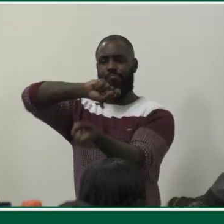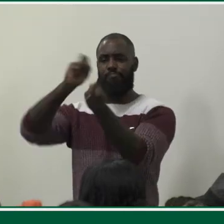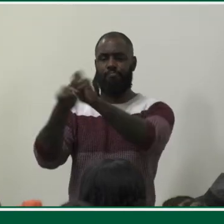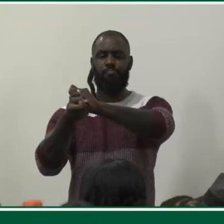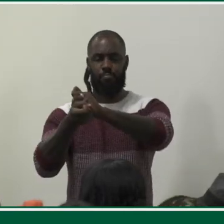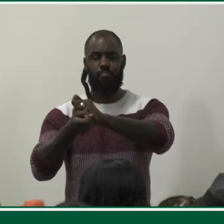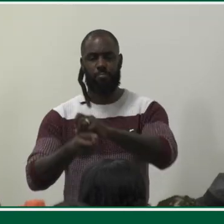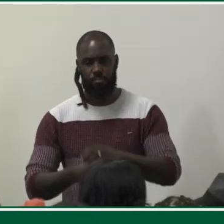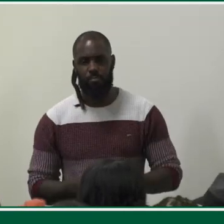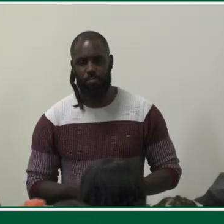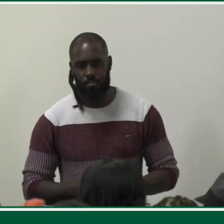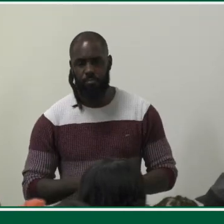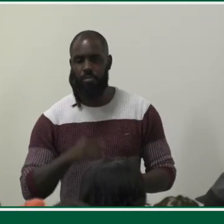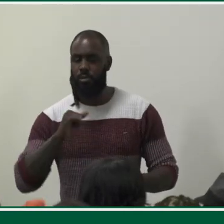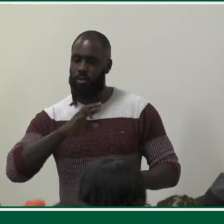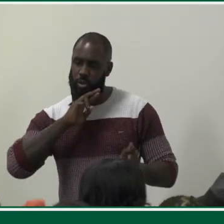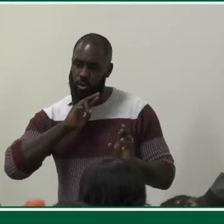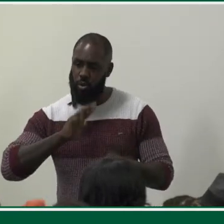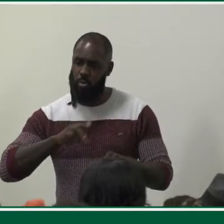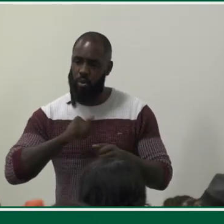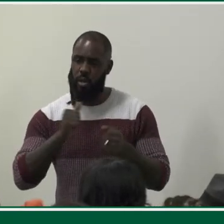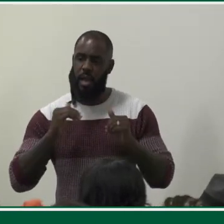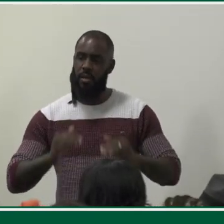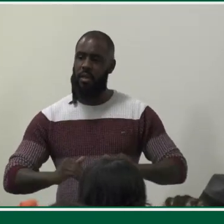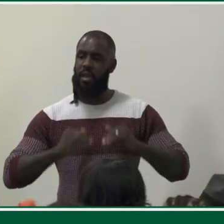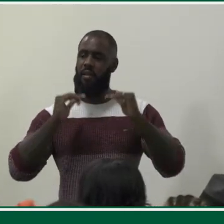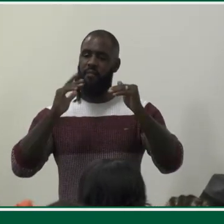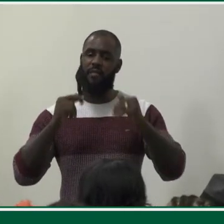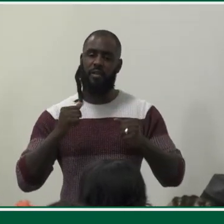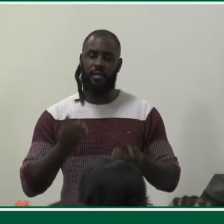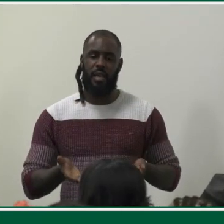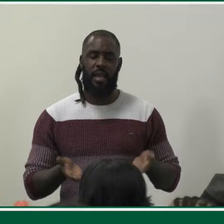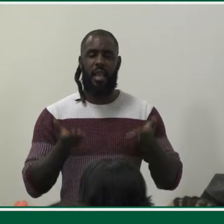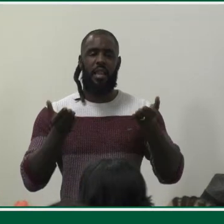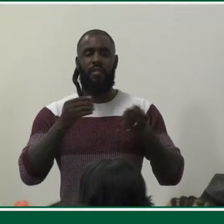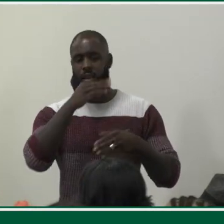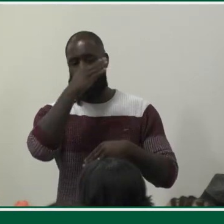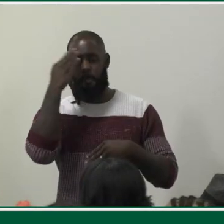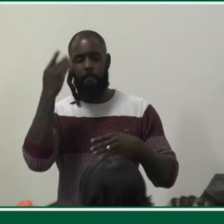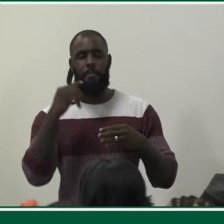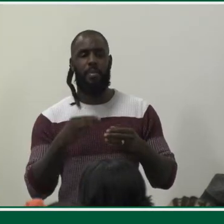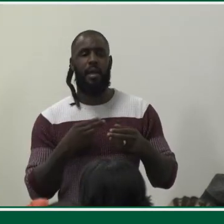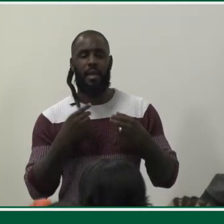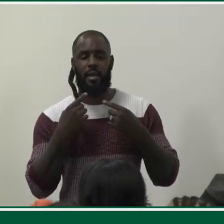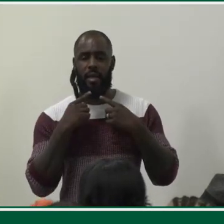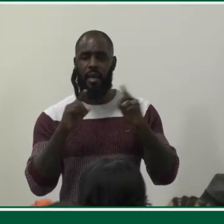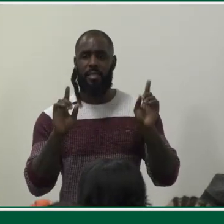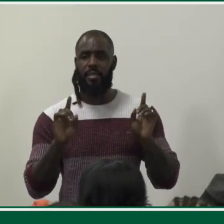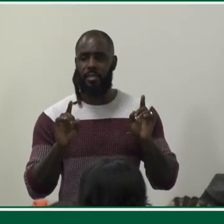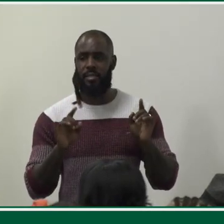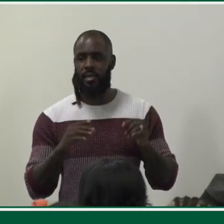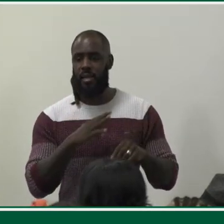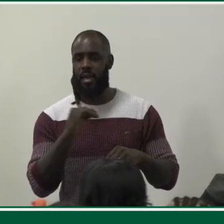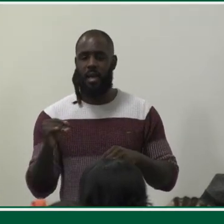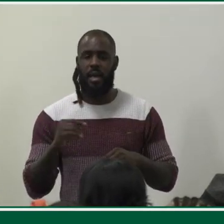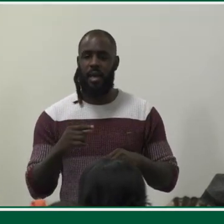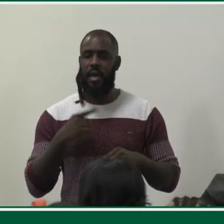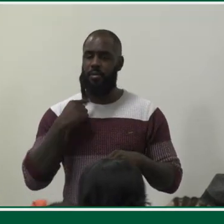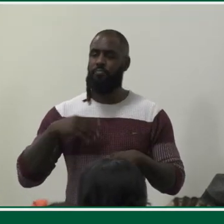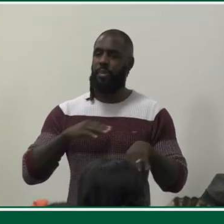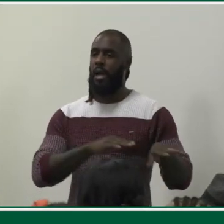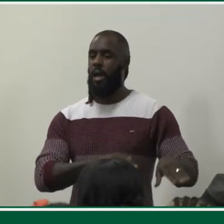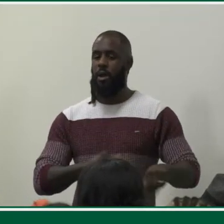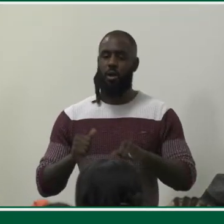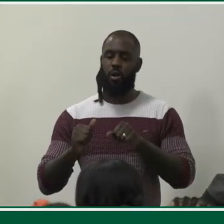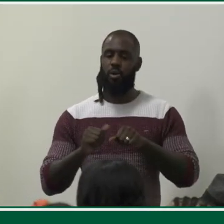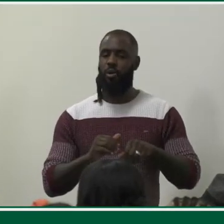so basically the report is titled Advancing Black Student Success and Elevating Black Excellence in the CSU, a call to action. But you